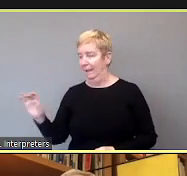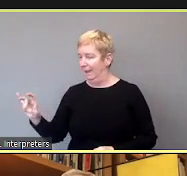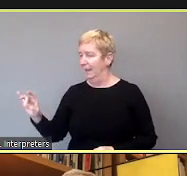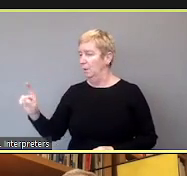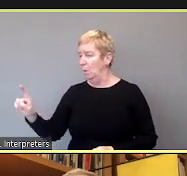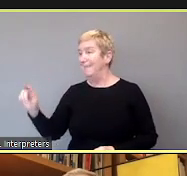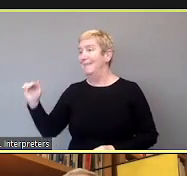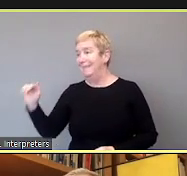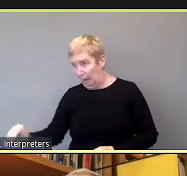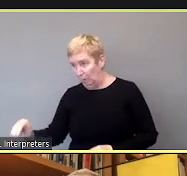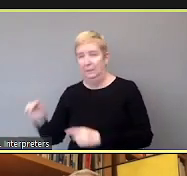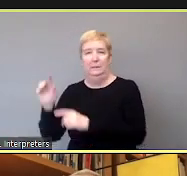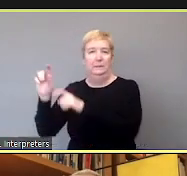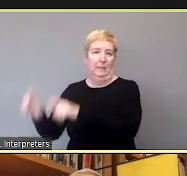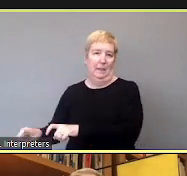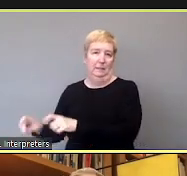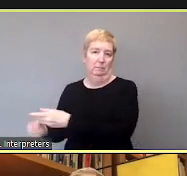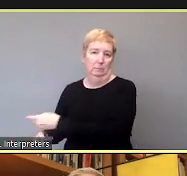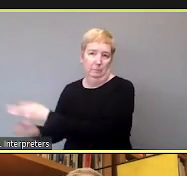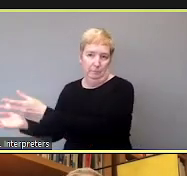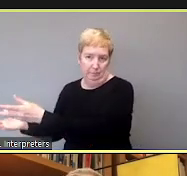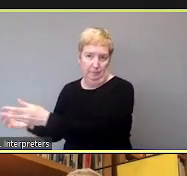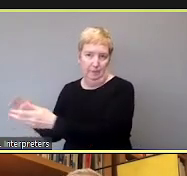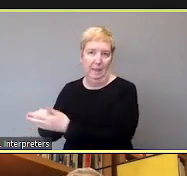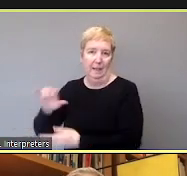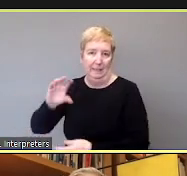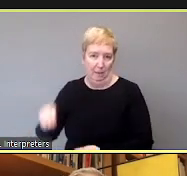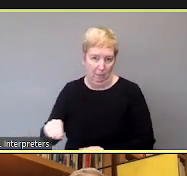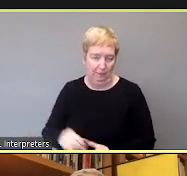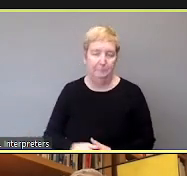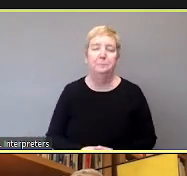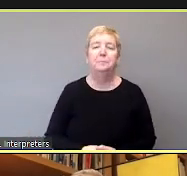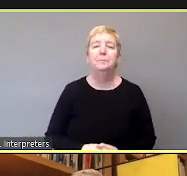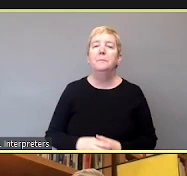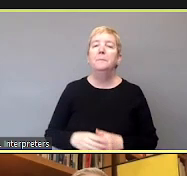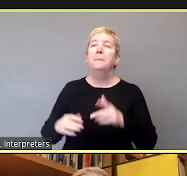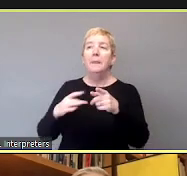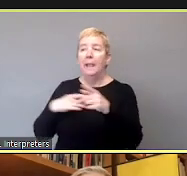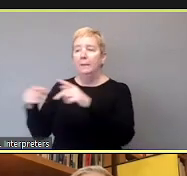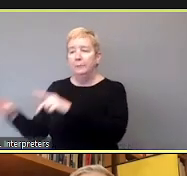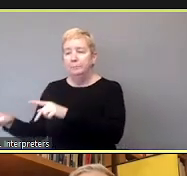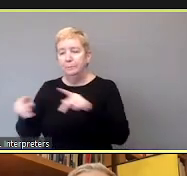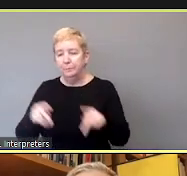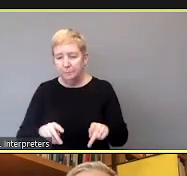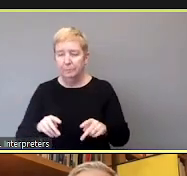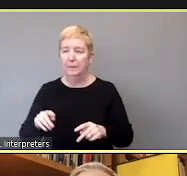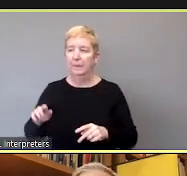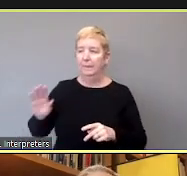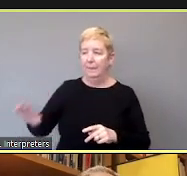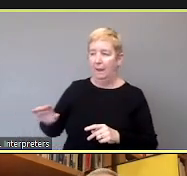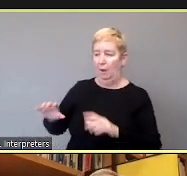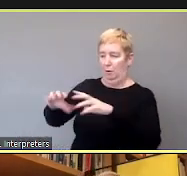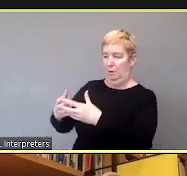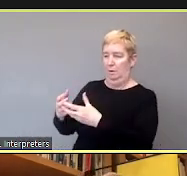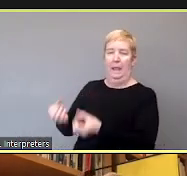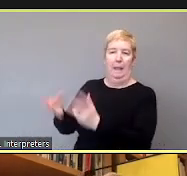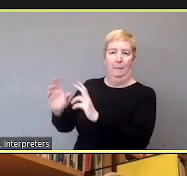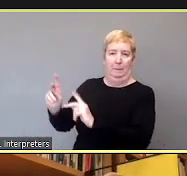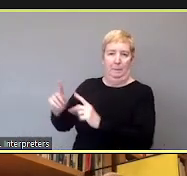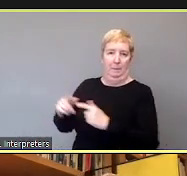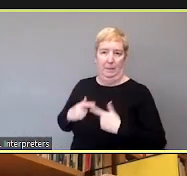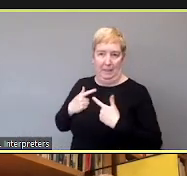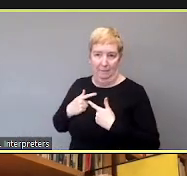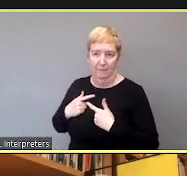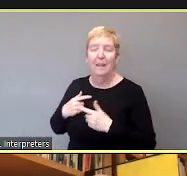81,000 tests delivered there. And you can see these are fairly proportionate both to population and to